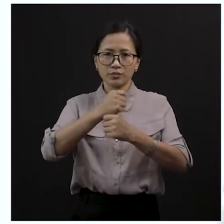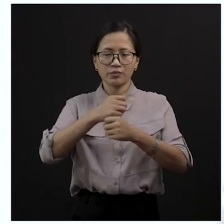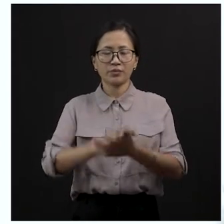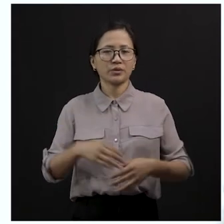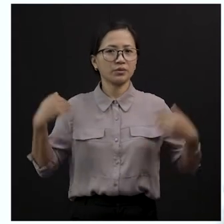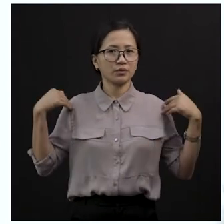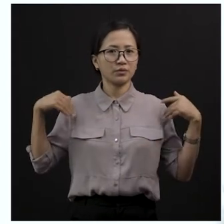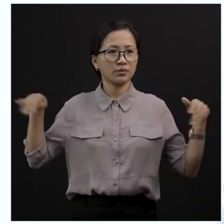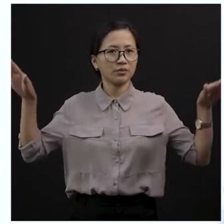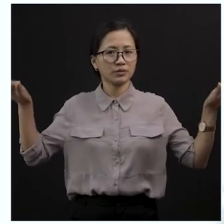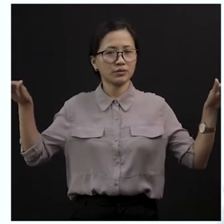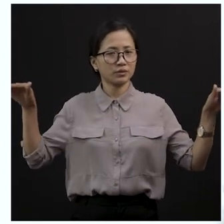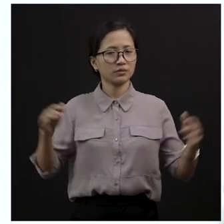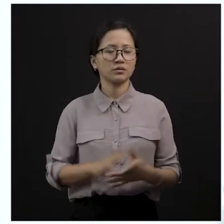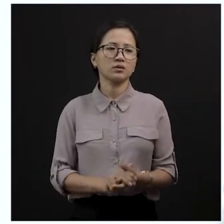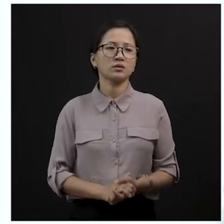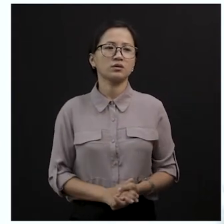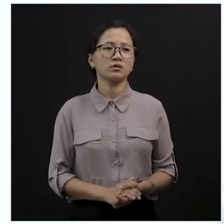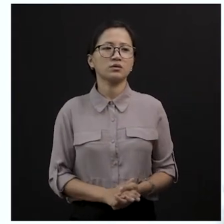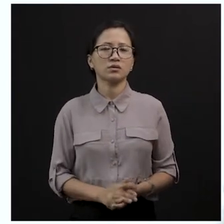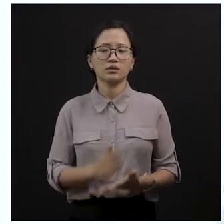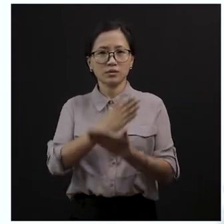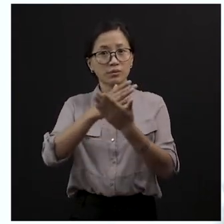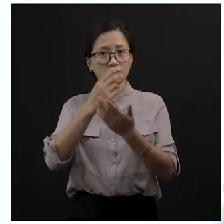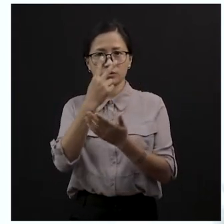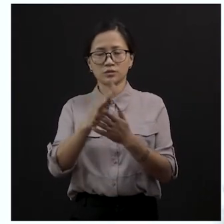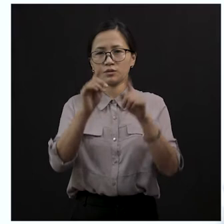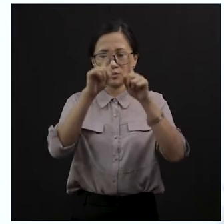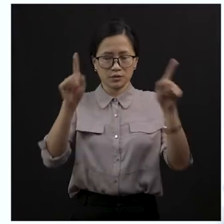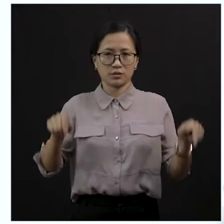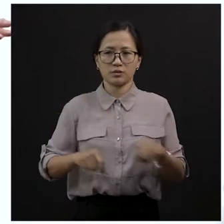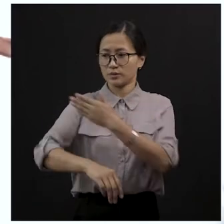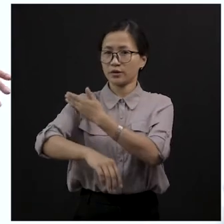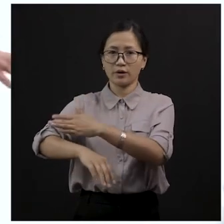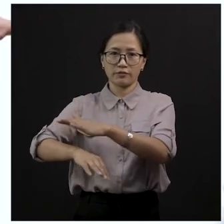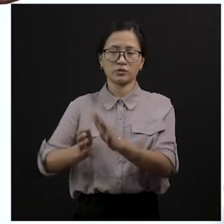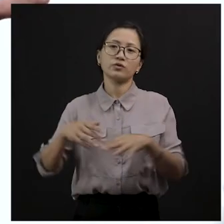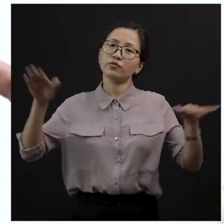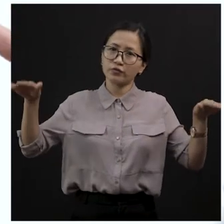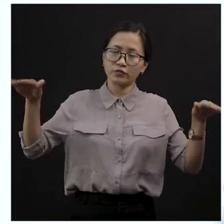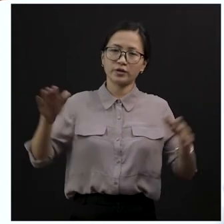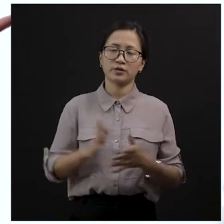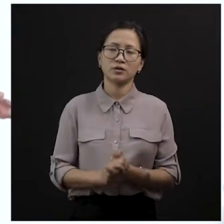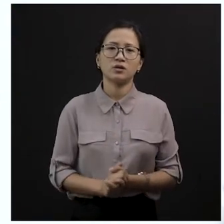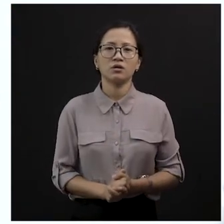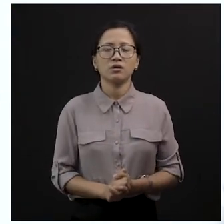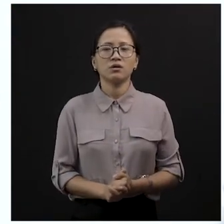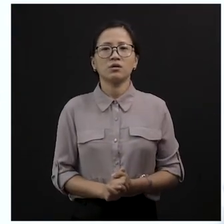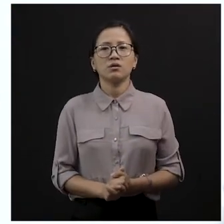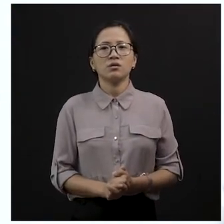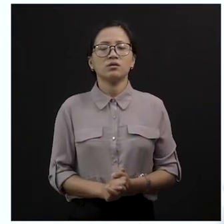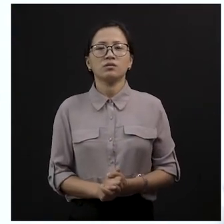have seen. See here the picture, this part is called wings. So people wanted to fly, so they tried to make